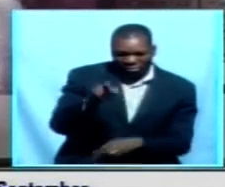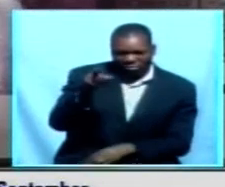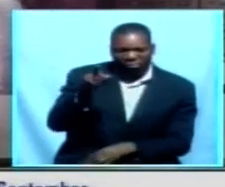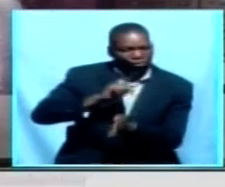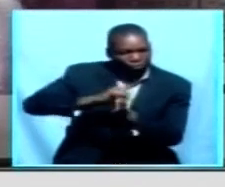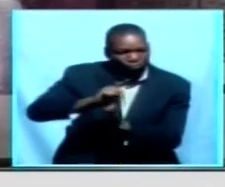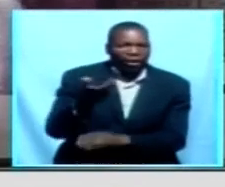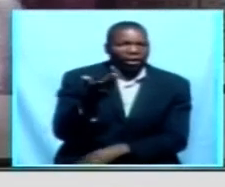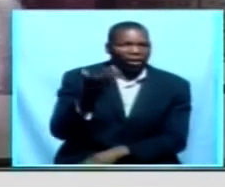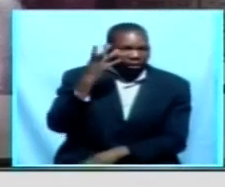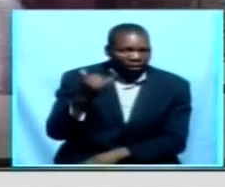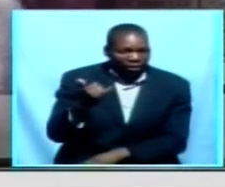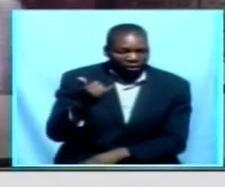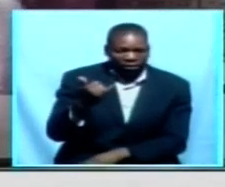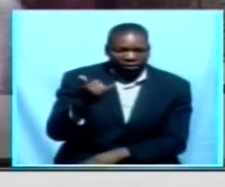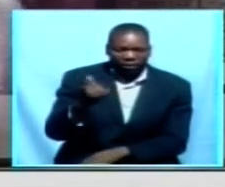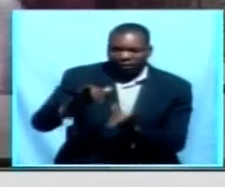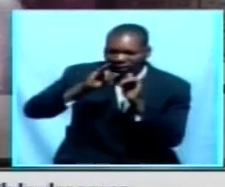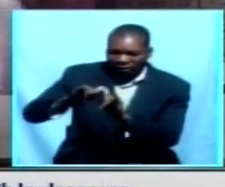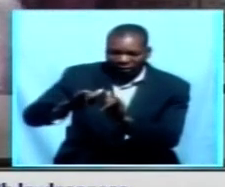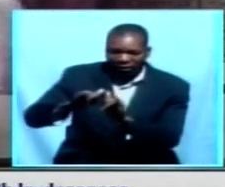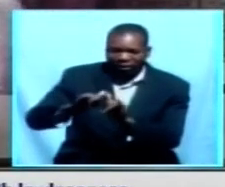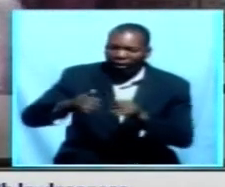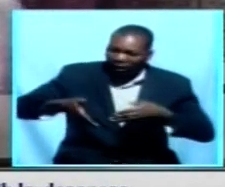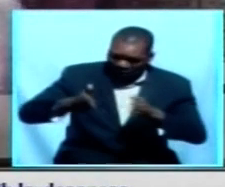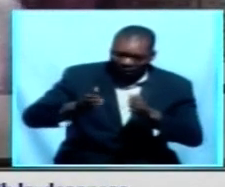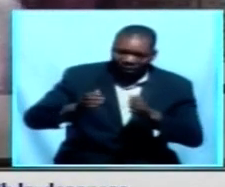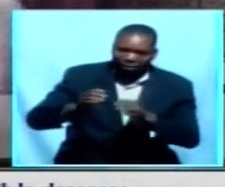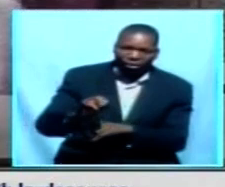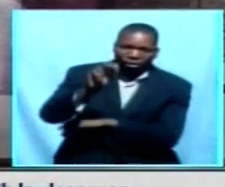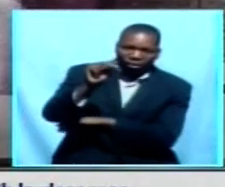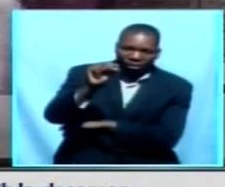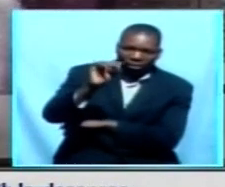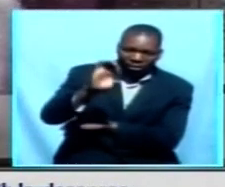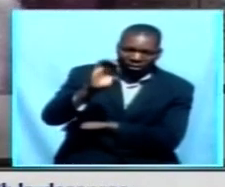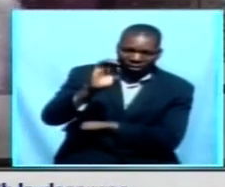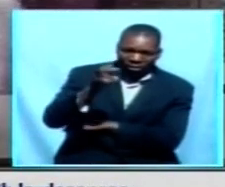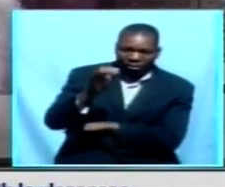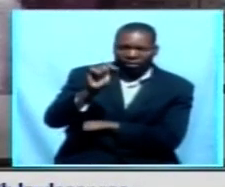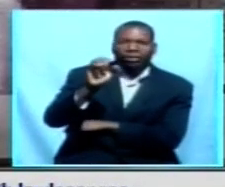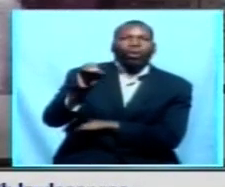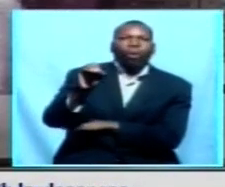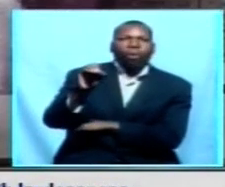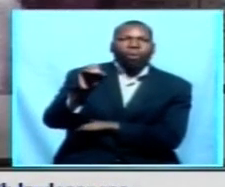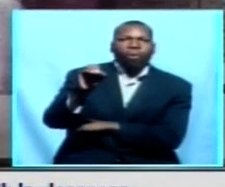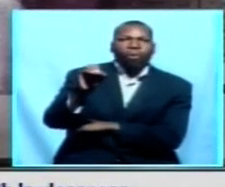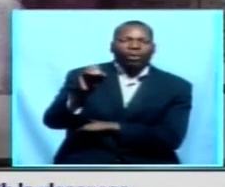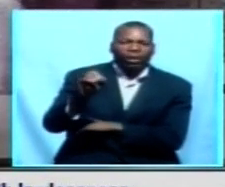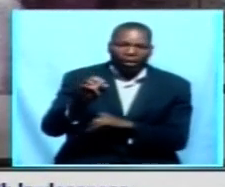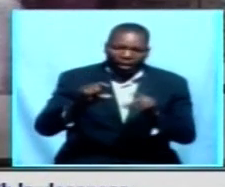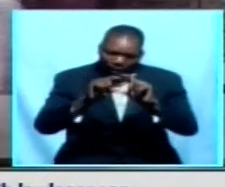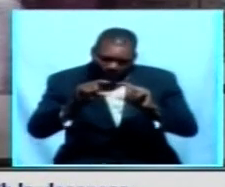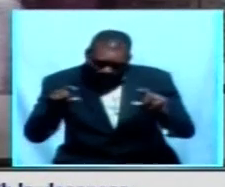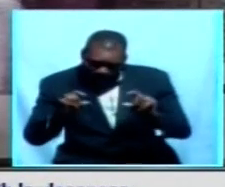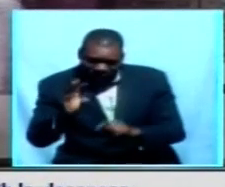incompetence for granting an ex parte stay in favor of Mr. Nchito. He has contended that under Section 16 of